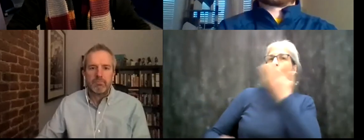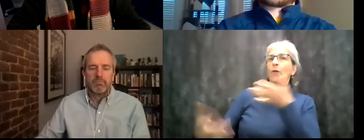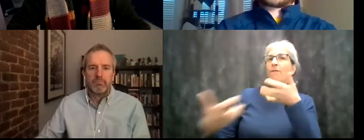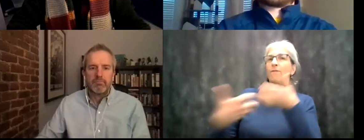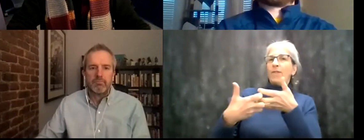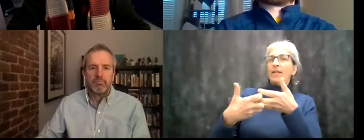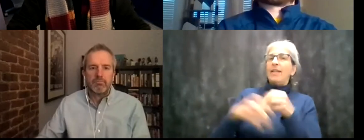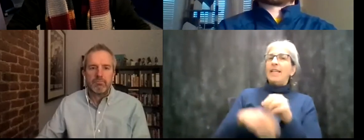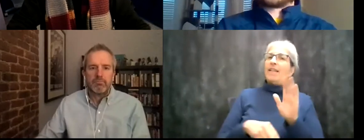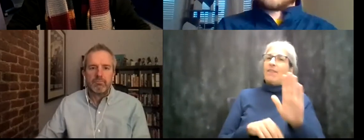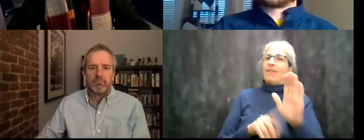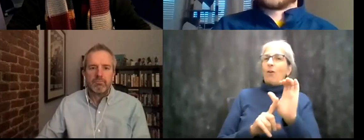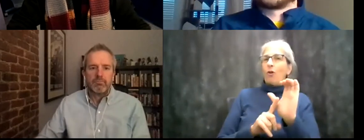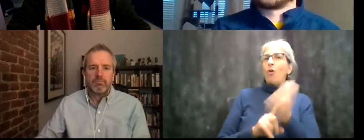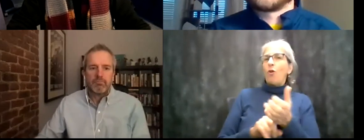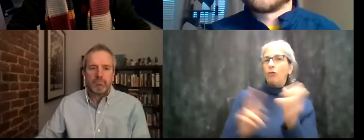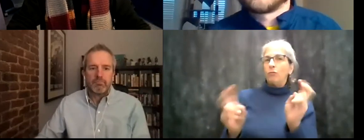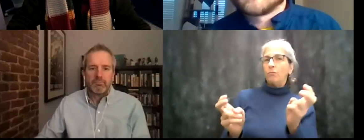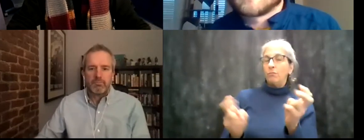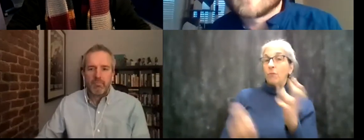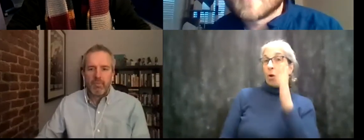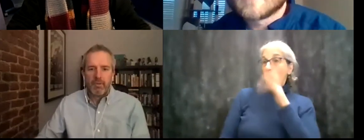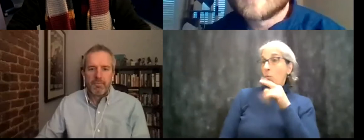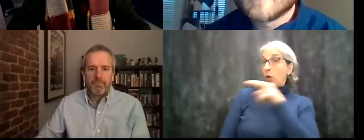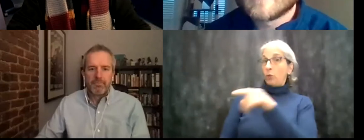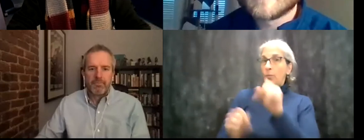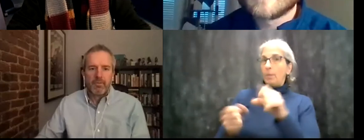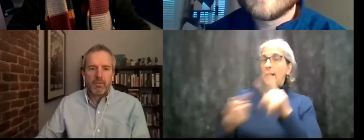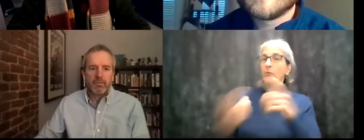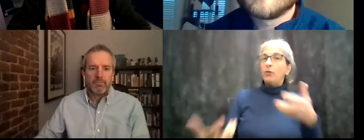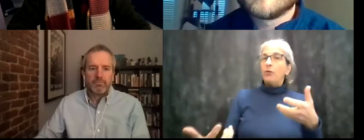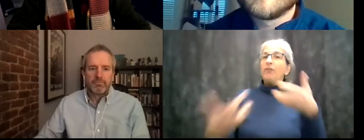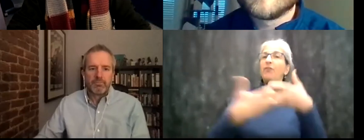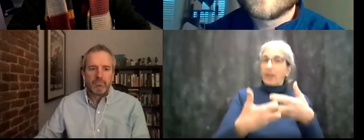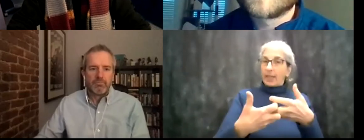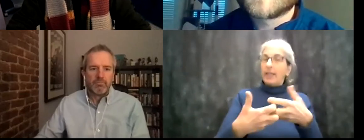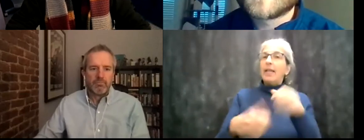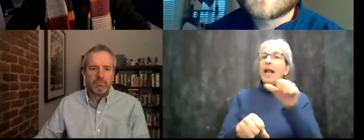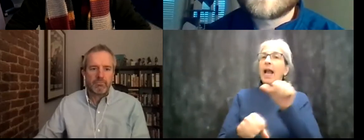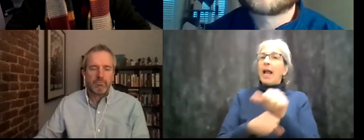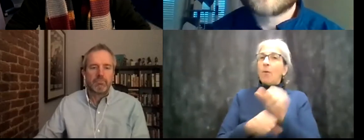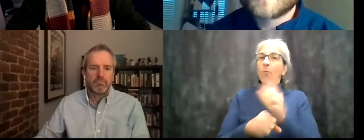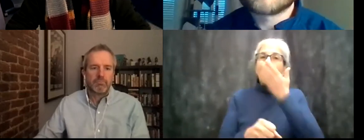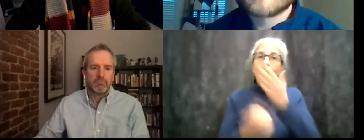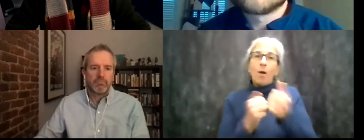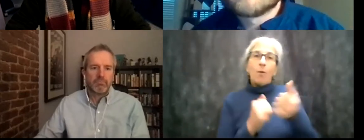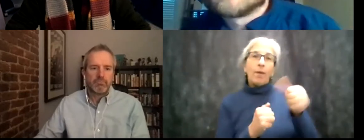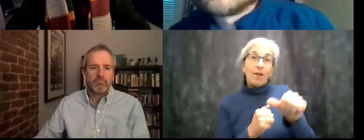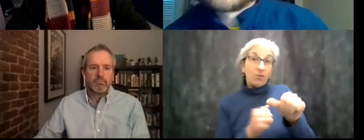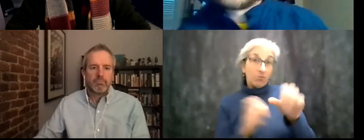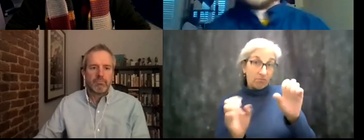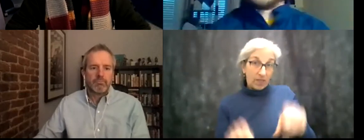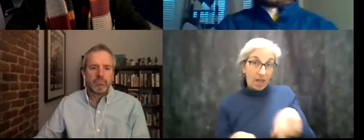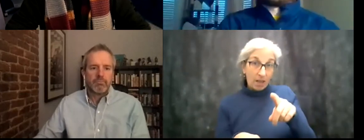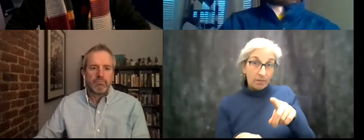it culture, right? It's are you going to be able to fit in and work well with others? And so they're going to look